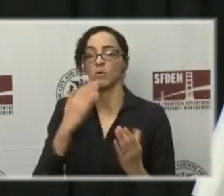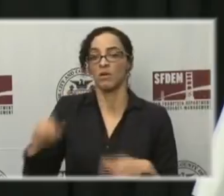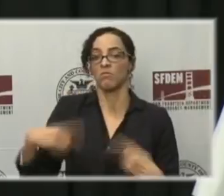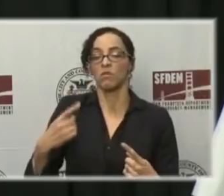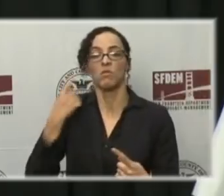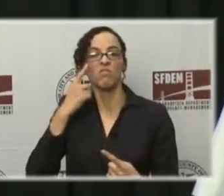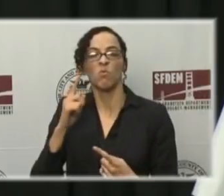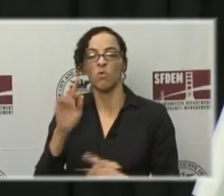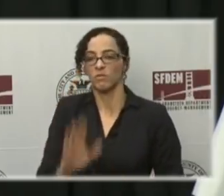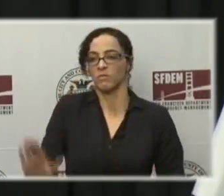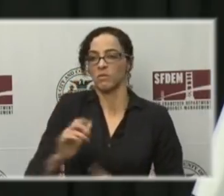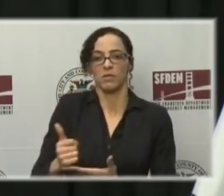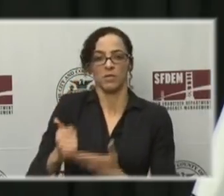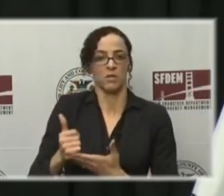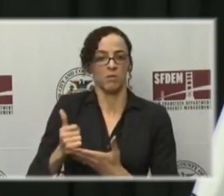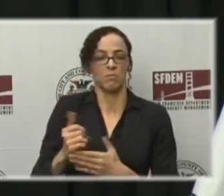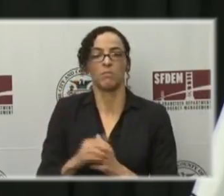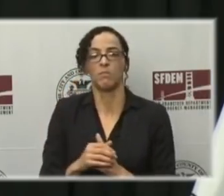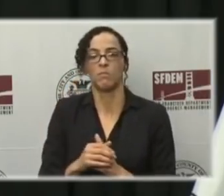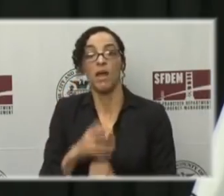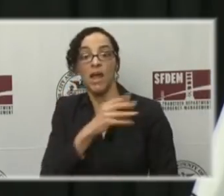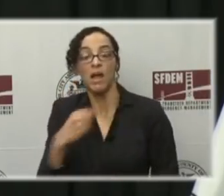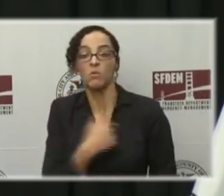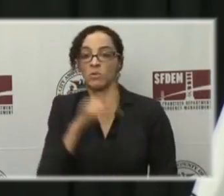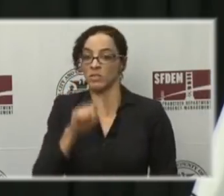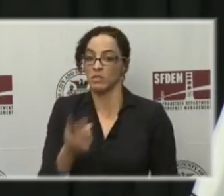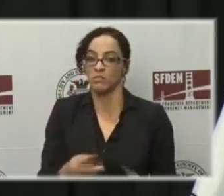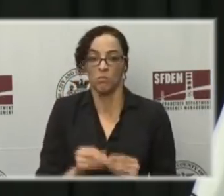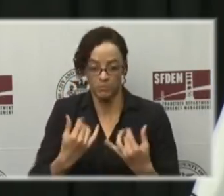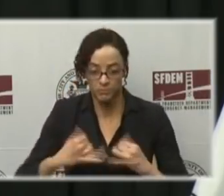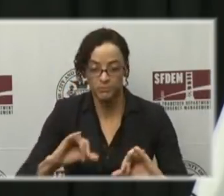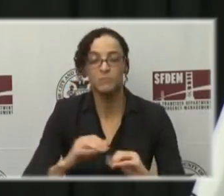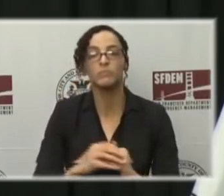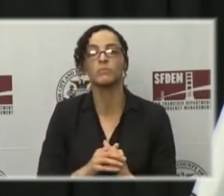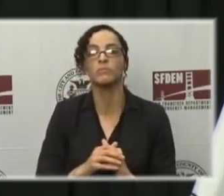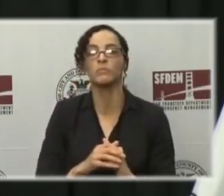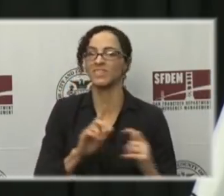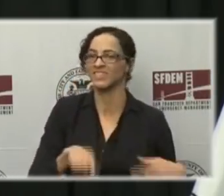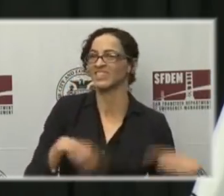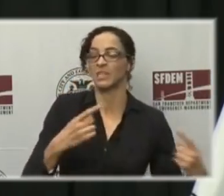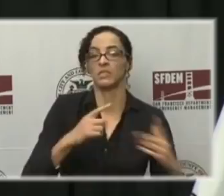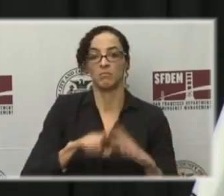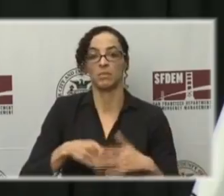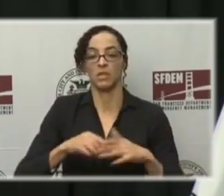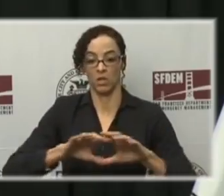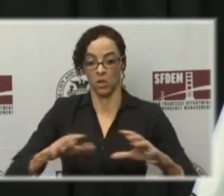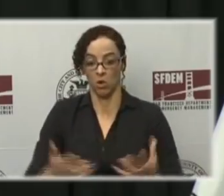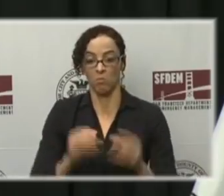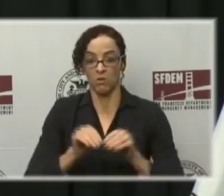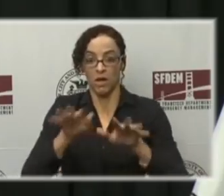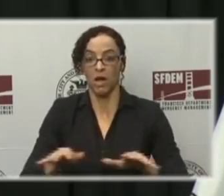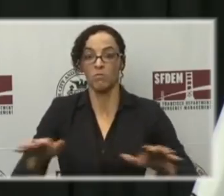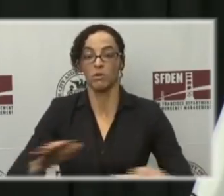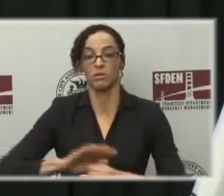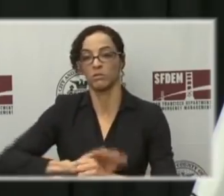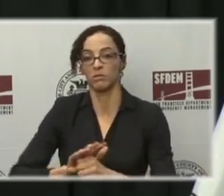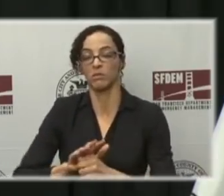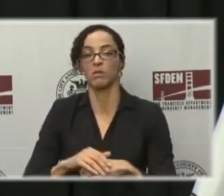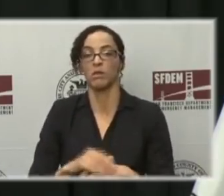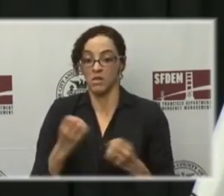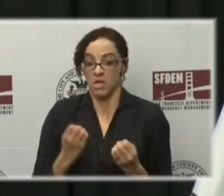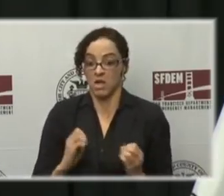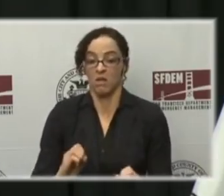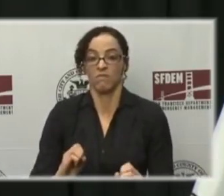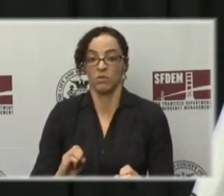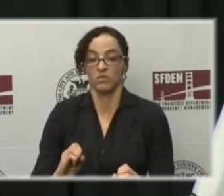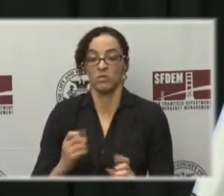help, and we need more. From the beginning of the global outbreak, efforts by the city of San Francisco to